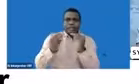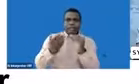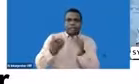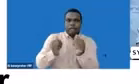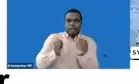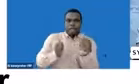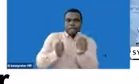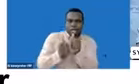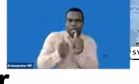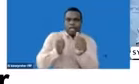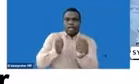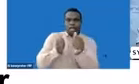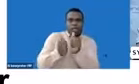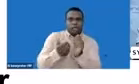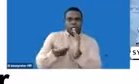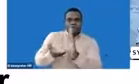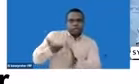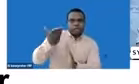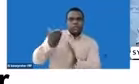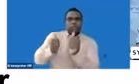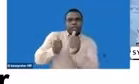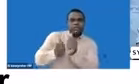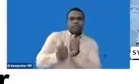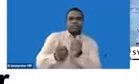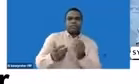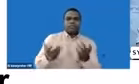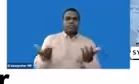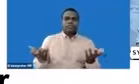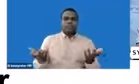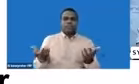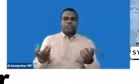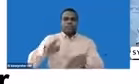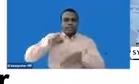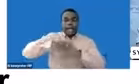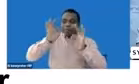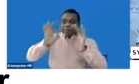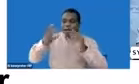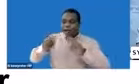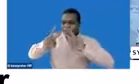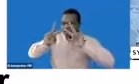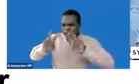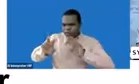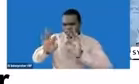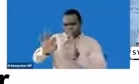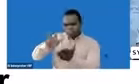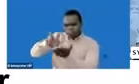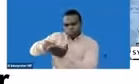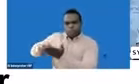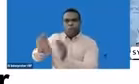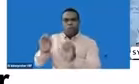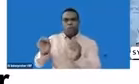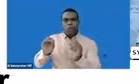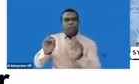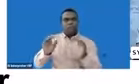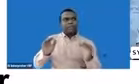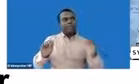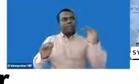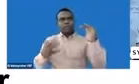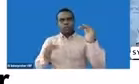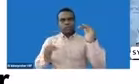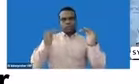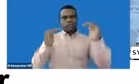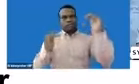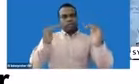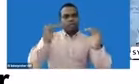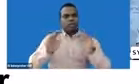standards and requirements need to make sure that we take all of this into account in the new versions and new generations. But for compliance